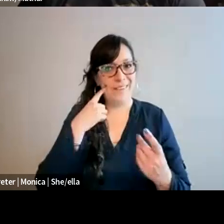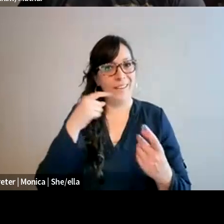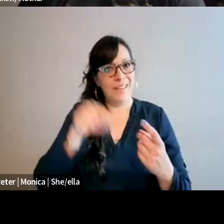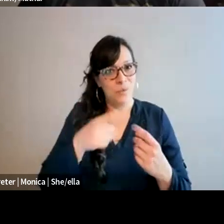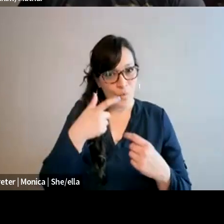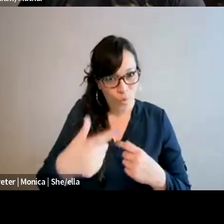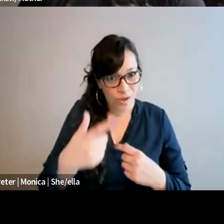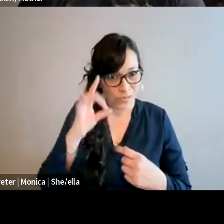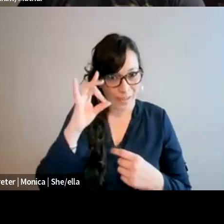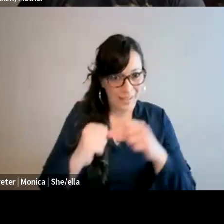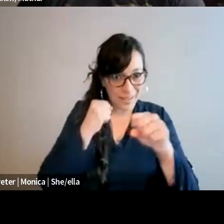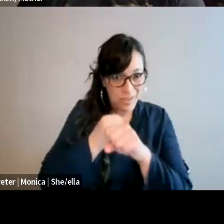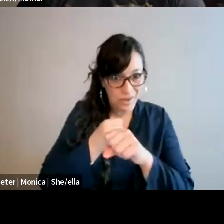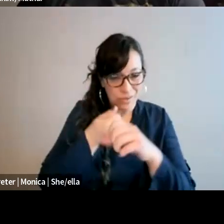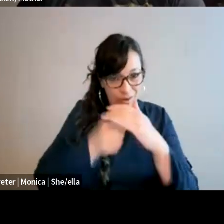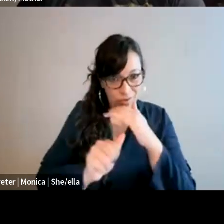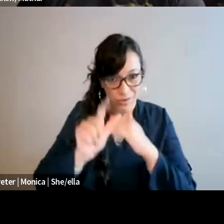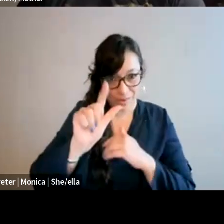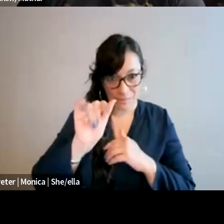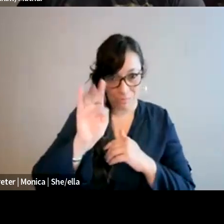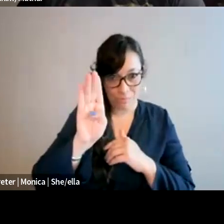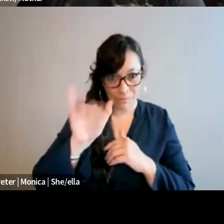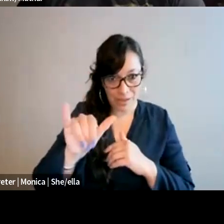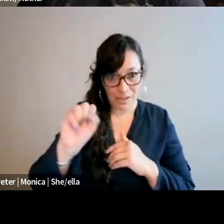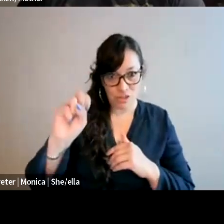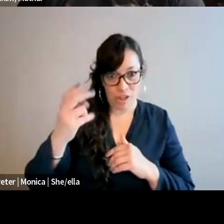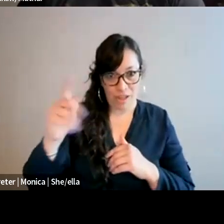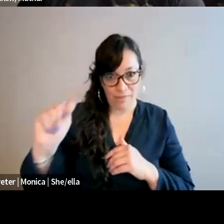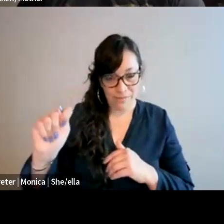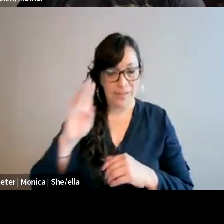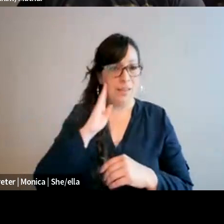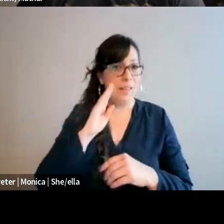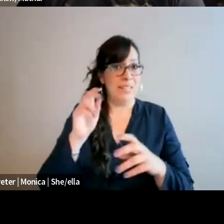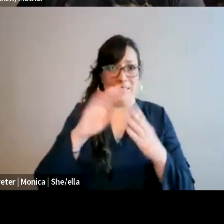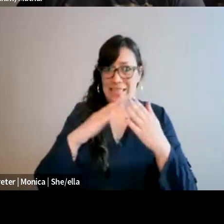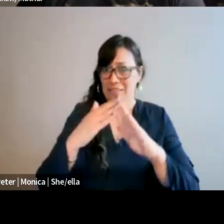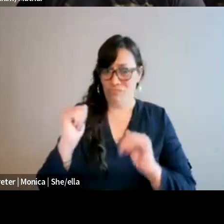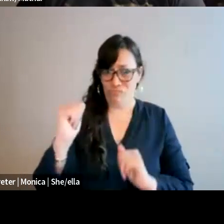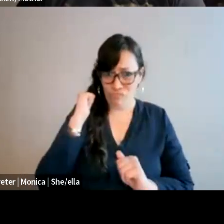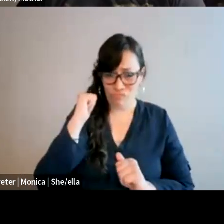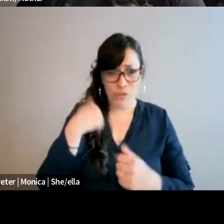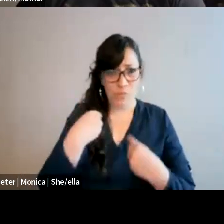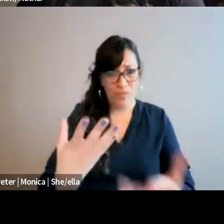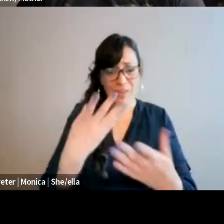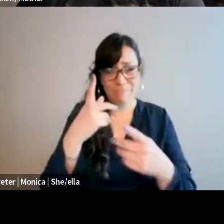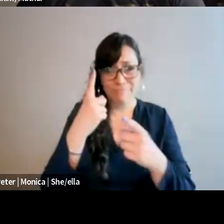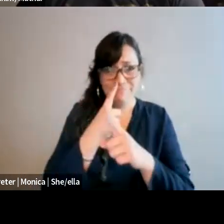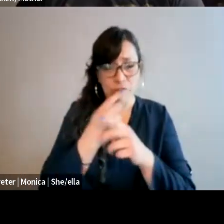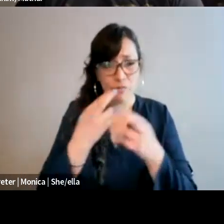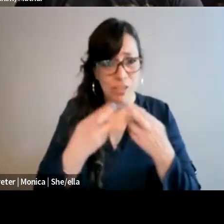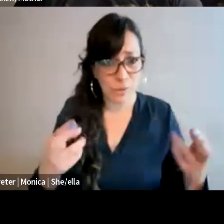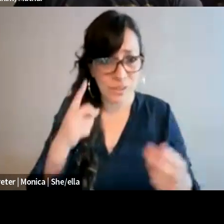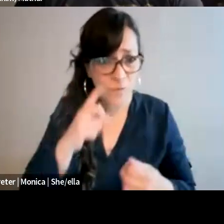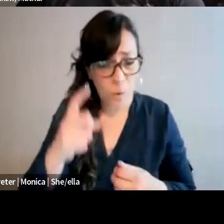watched for 8 years straight under Libby Schaff, right? The city's consistently refused to provide any of the resources necessary to provide mental health